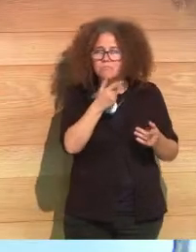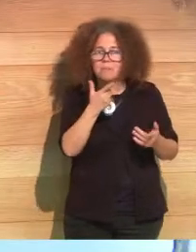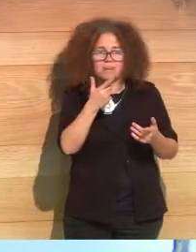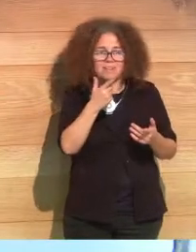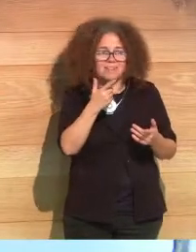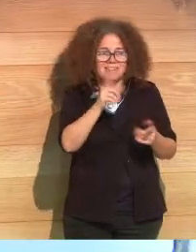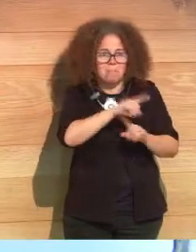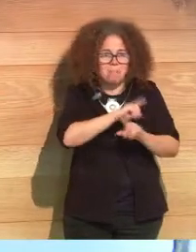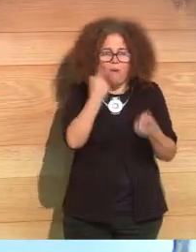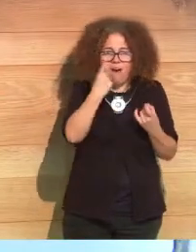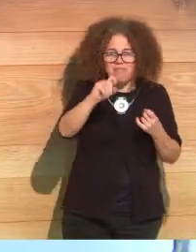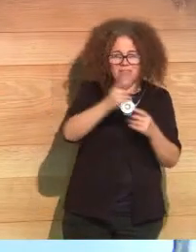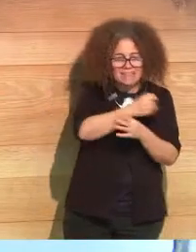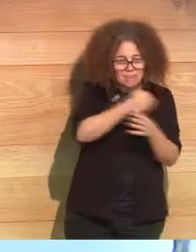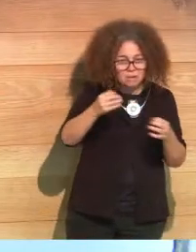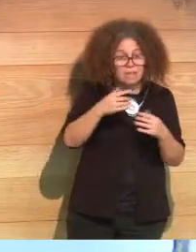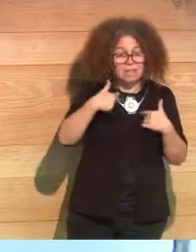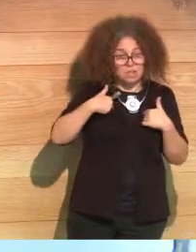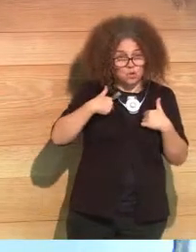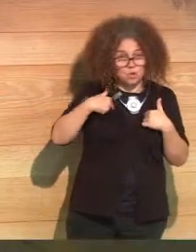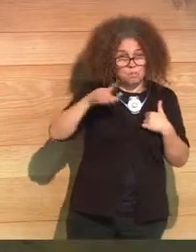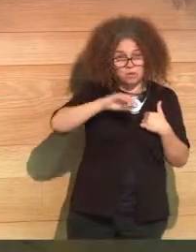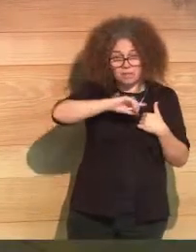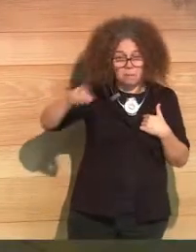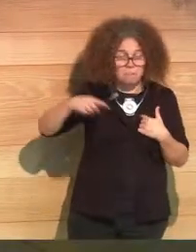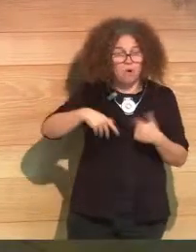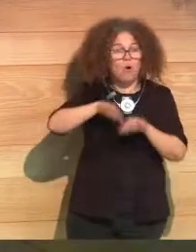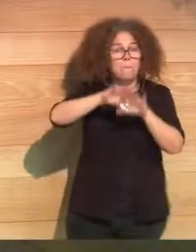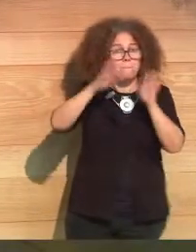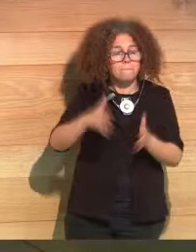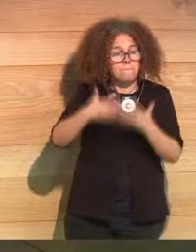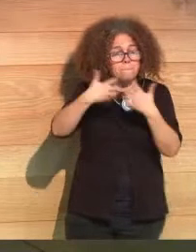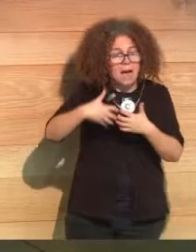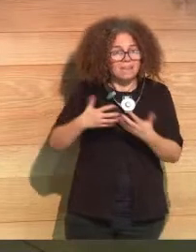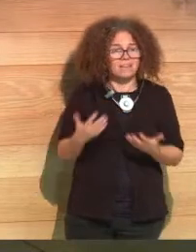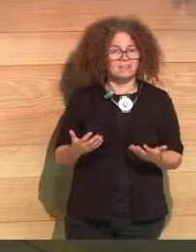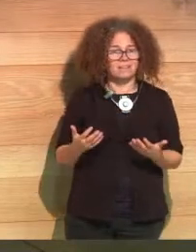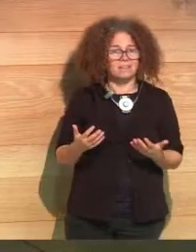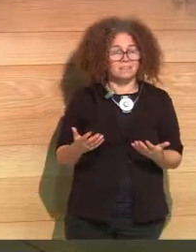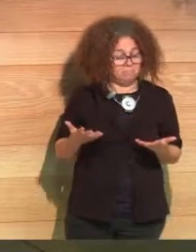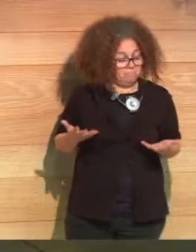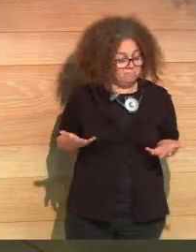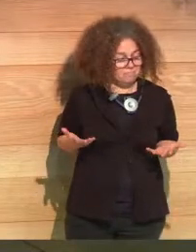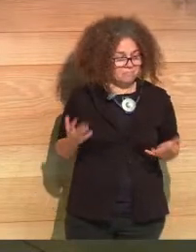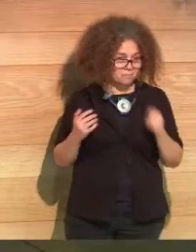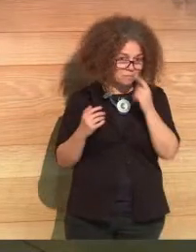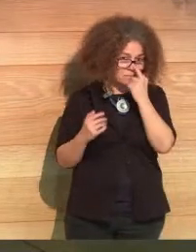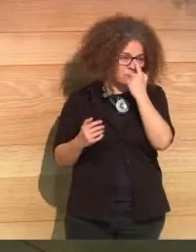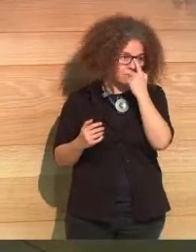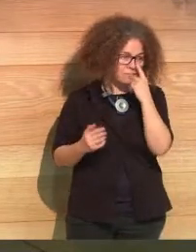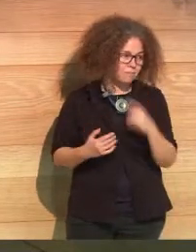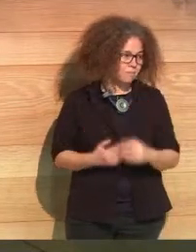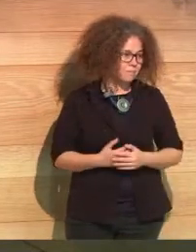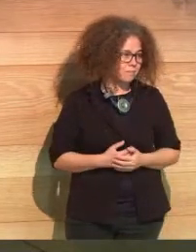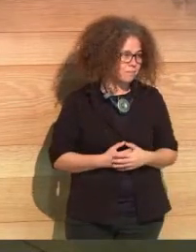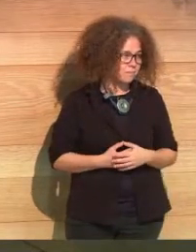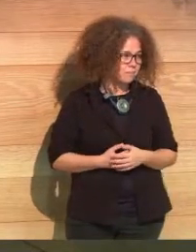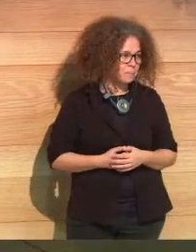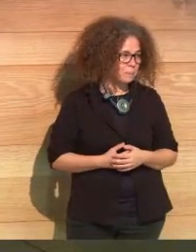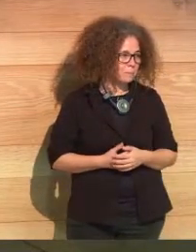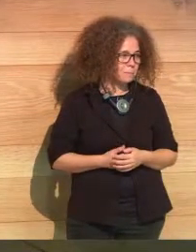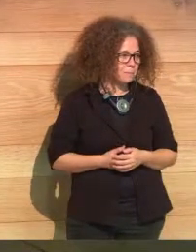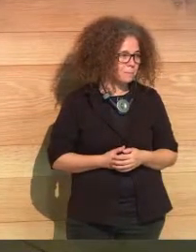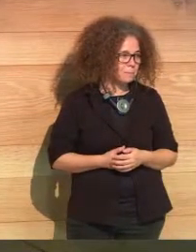purpose, Joanie may not have even thought about it. So that's where we put the collaboration between the artist and the